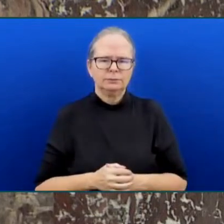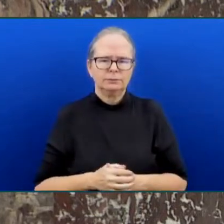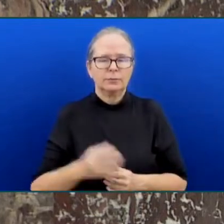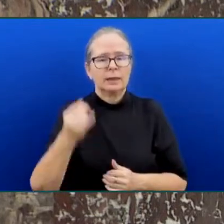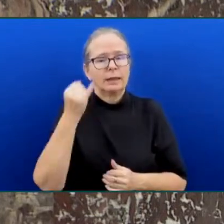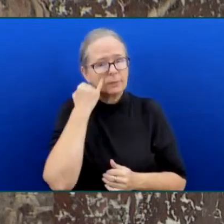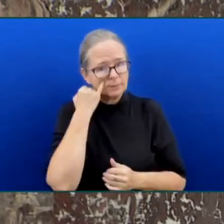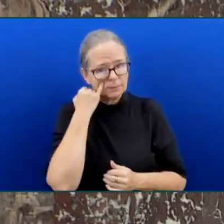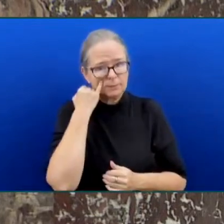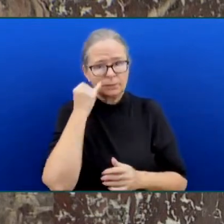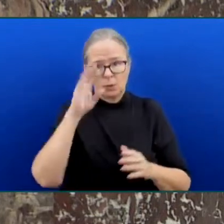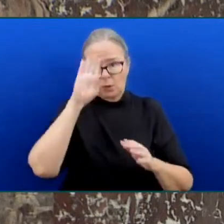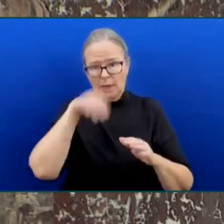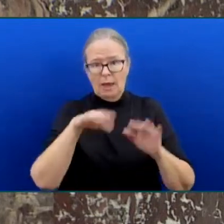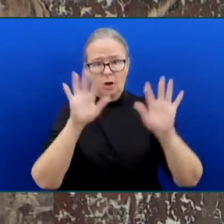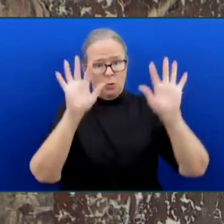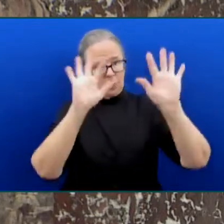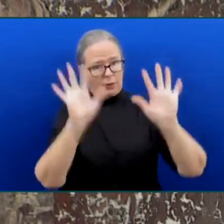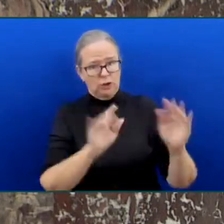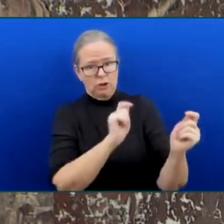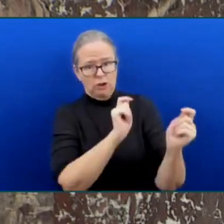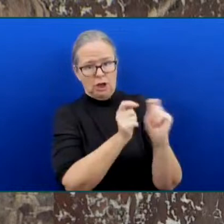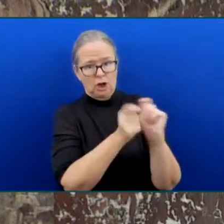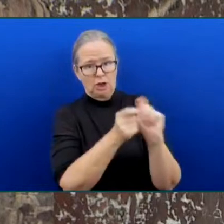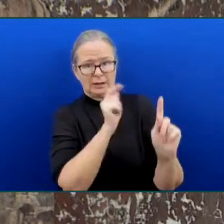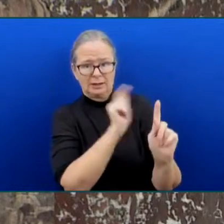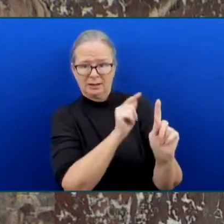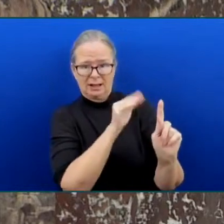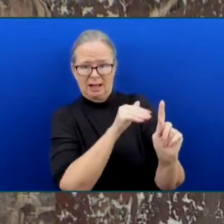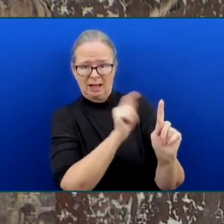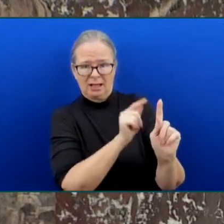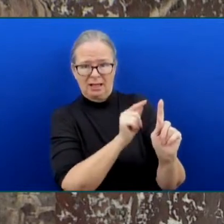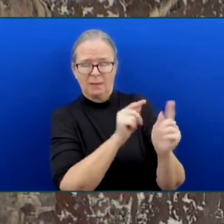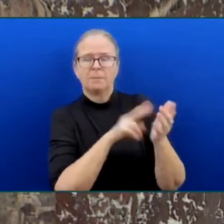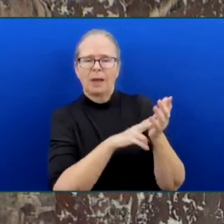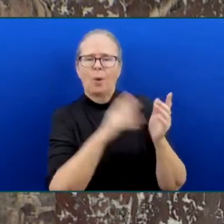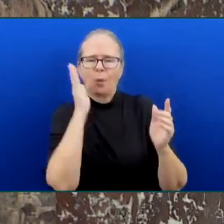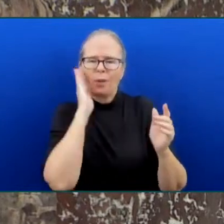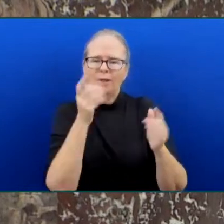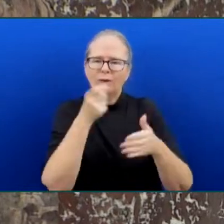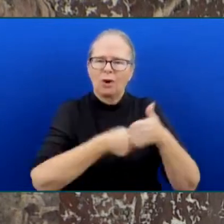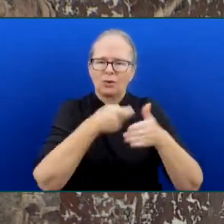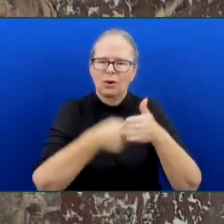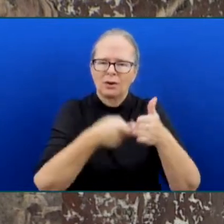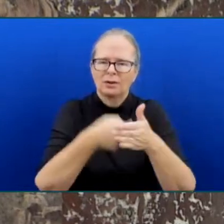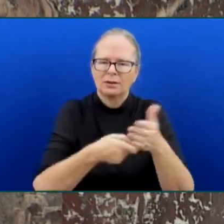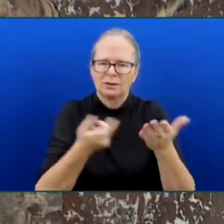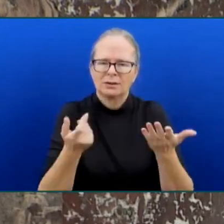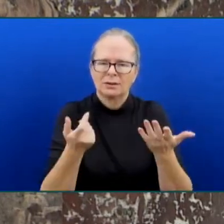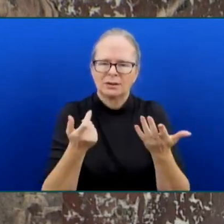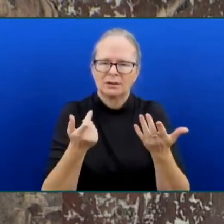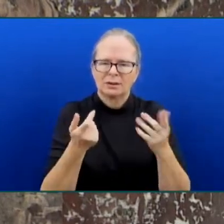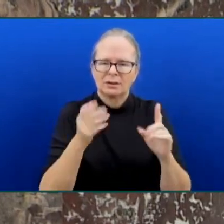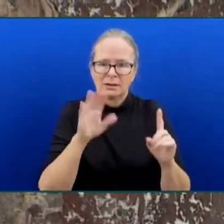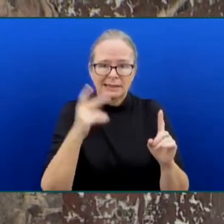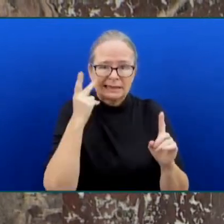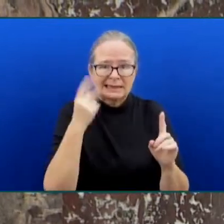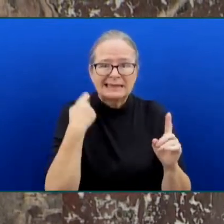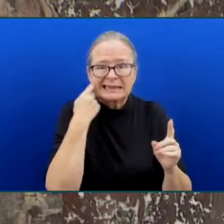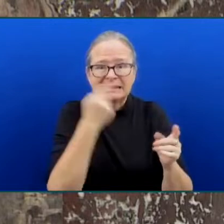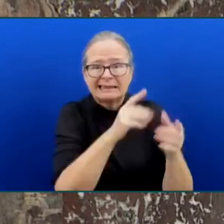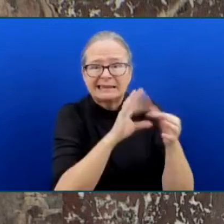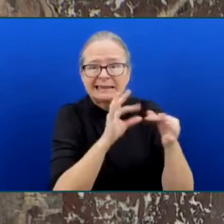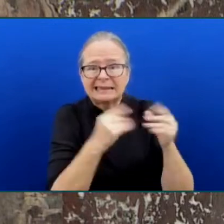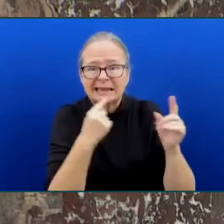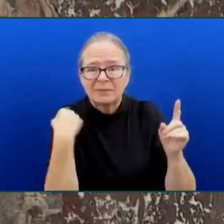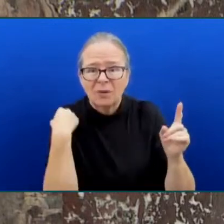then pricing carbon is absolutely the right way to deal with it." Honourable Speaker, obviously the member is abandoning that position. I look forward to